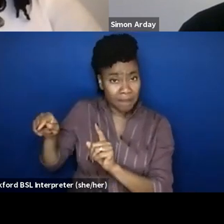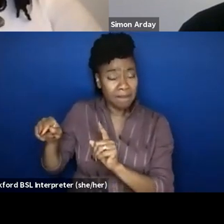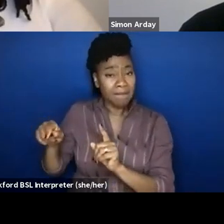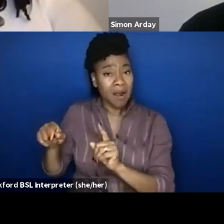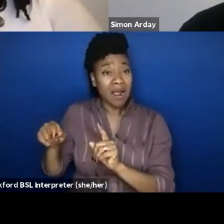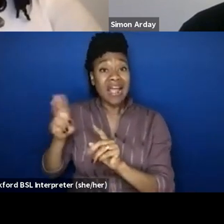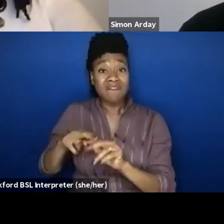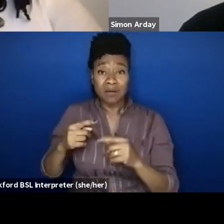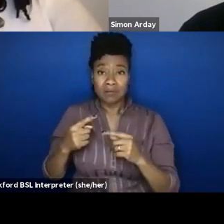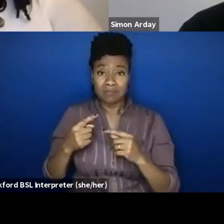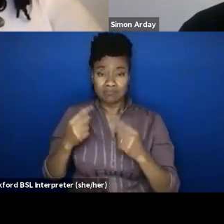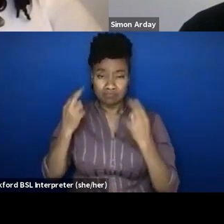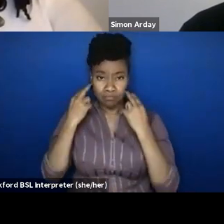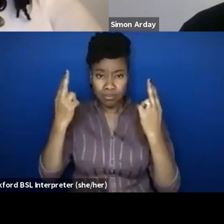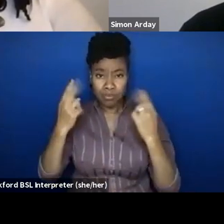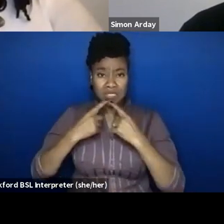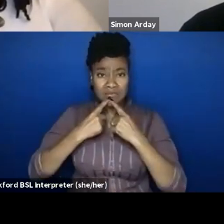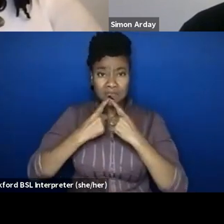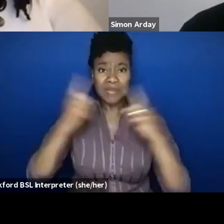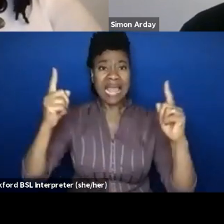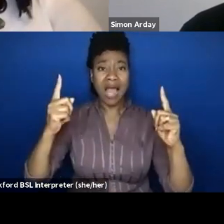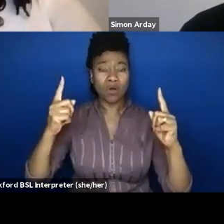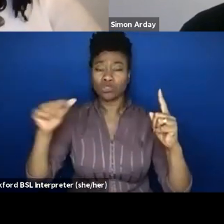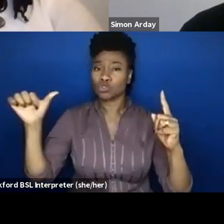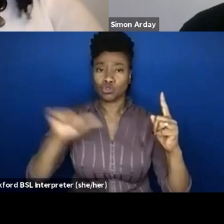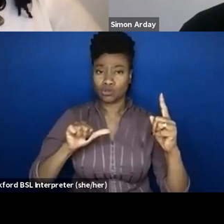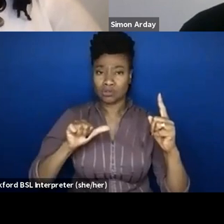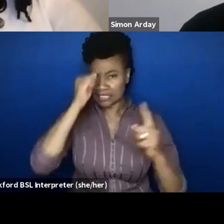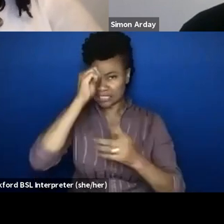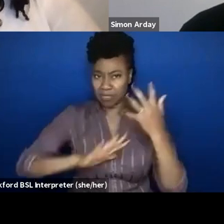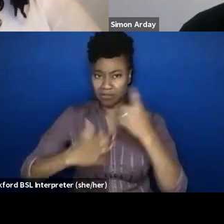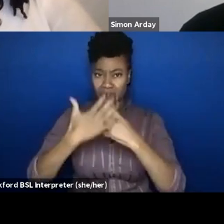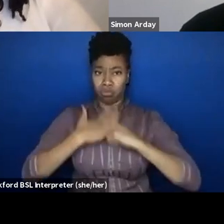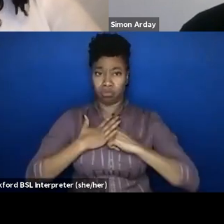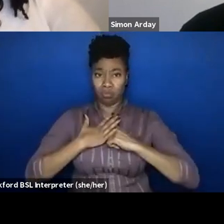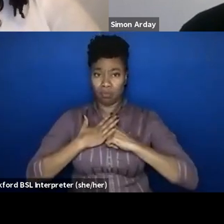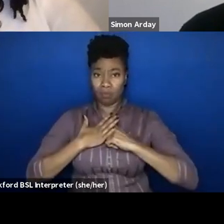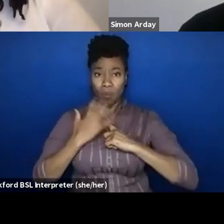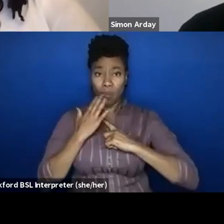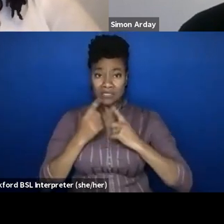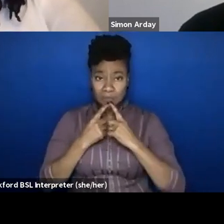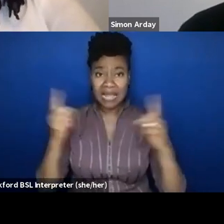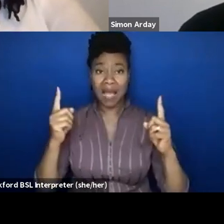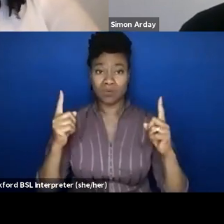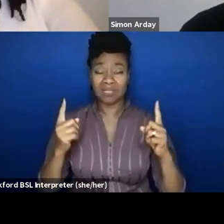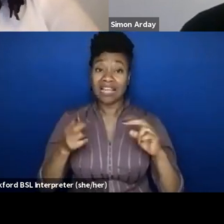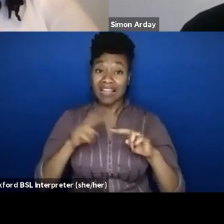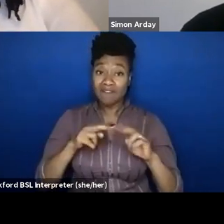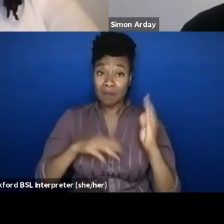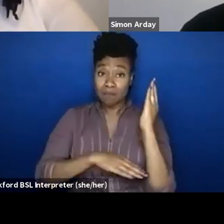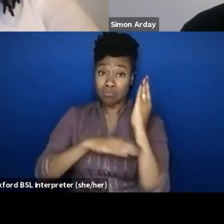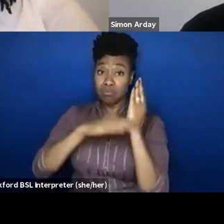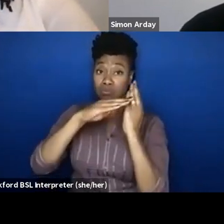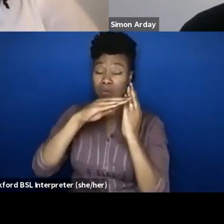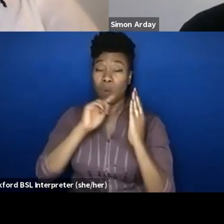when they do speak out on certain matters. That's very true, Very, very true. Thank you,